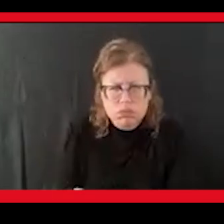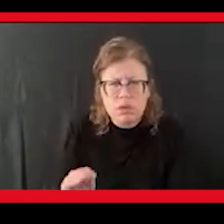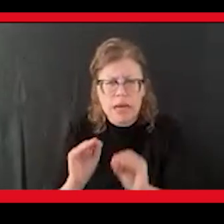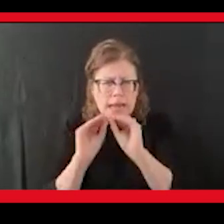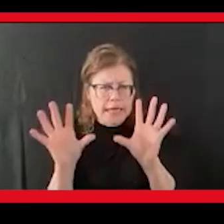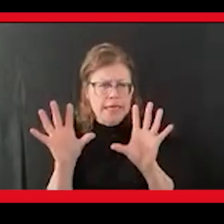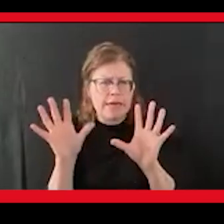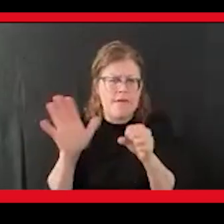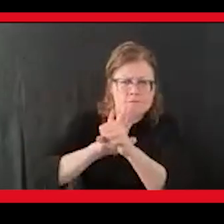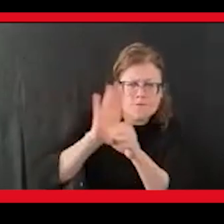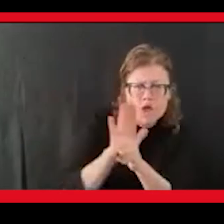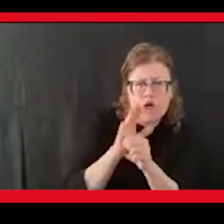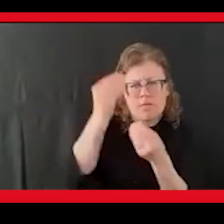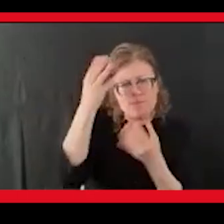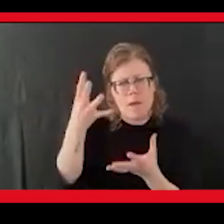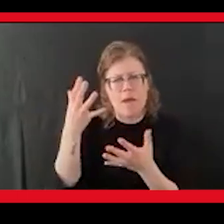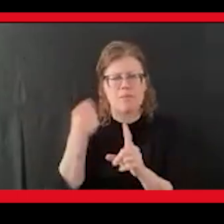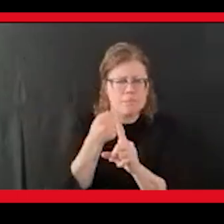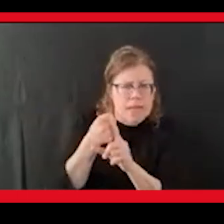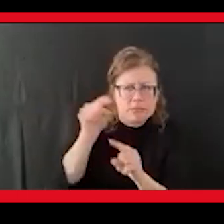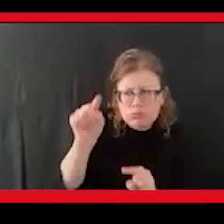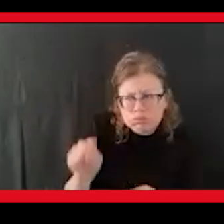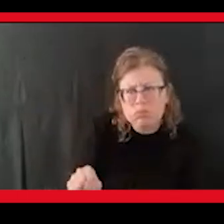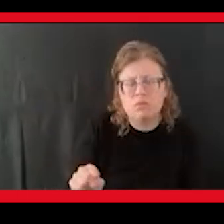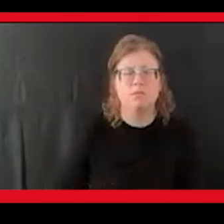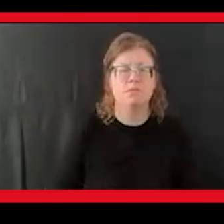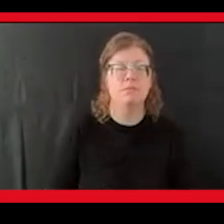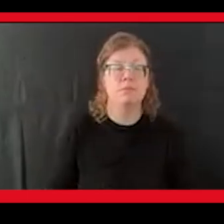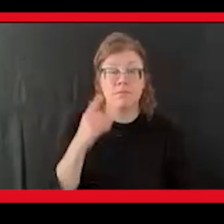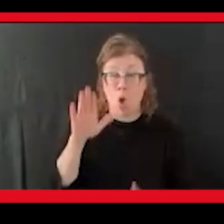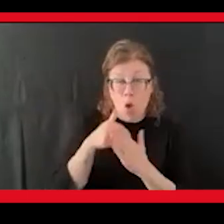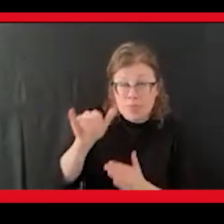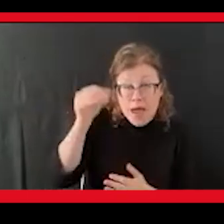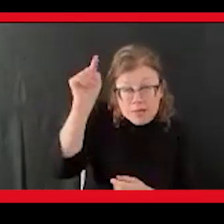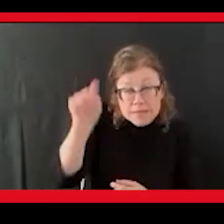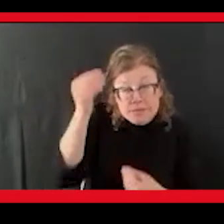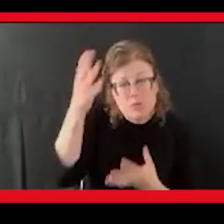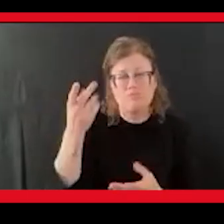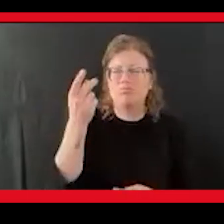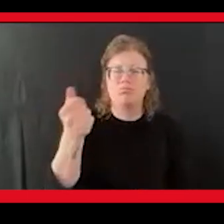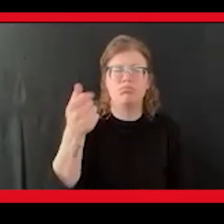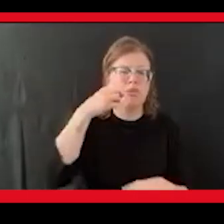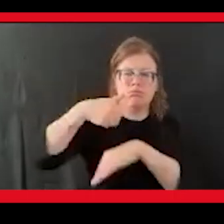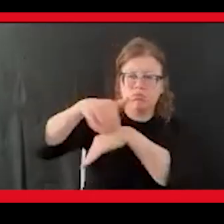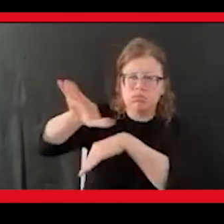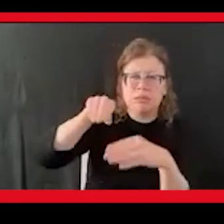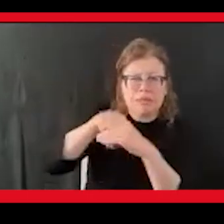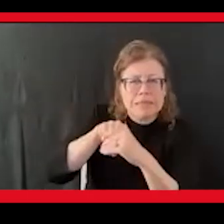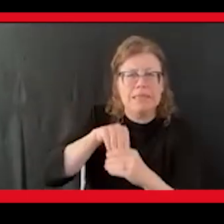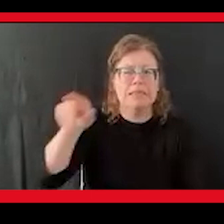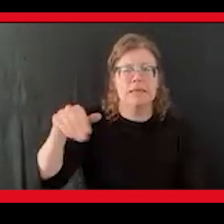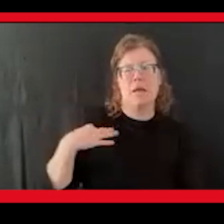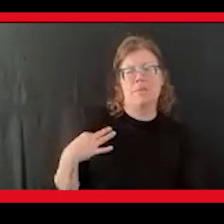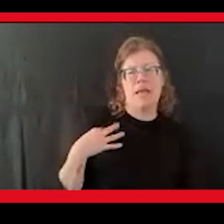includes information that will be automatically ported over to your application, so please ensure it's up to date